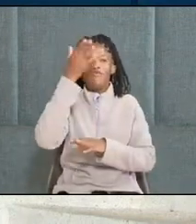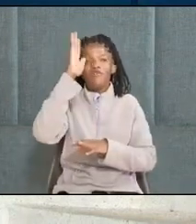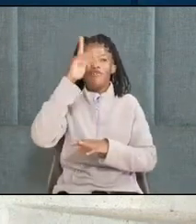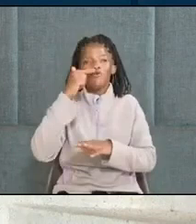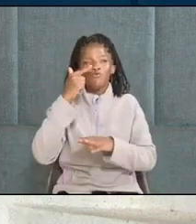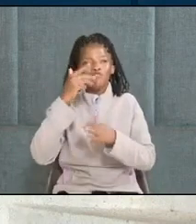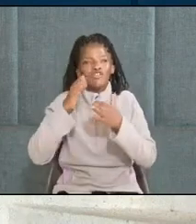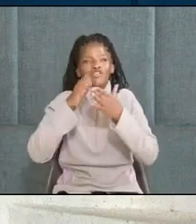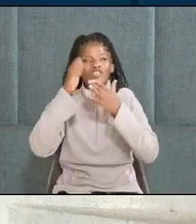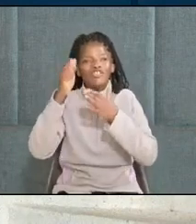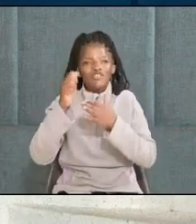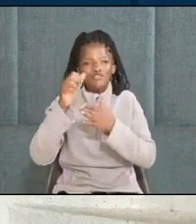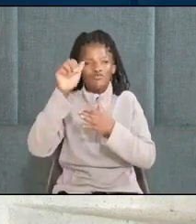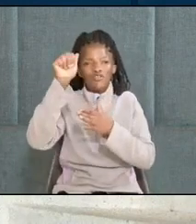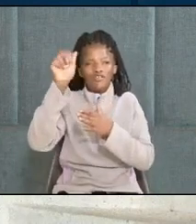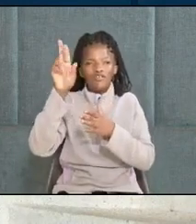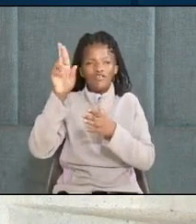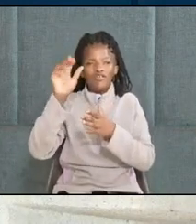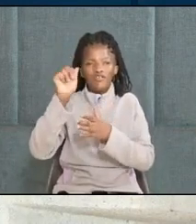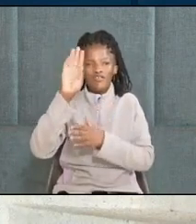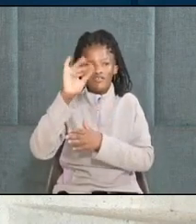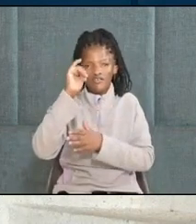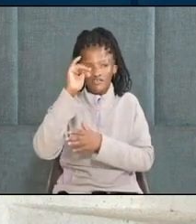to Arabia.